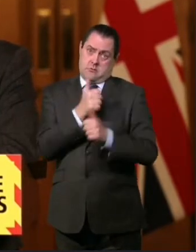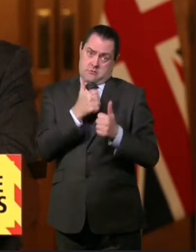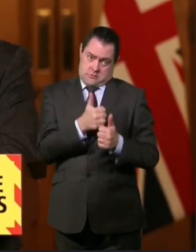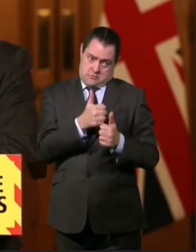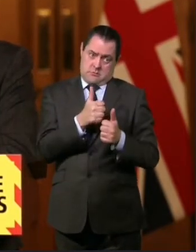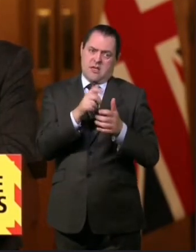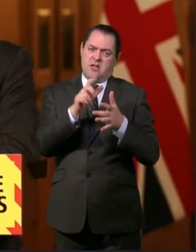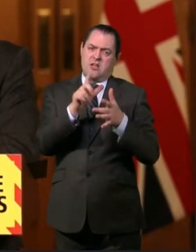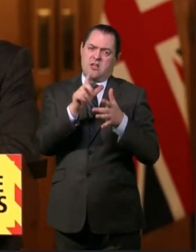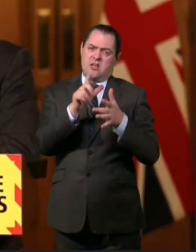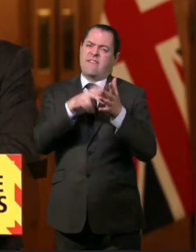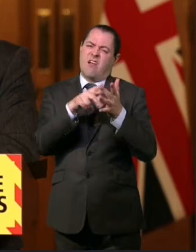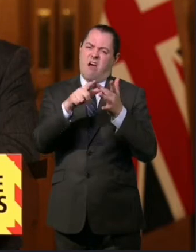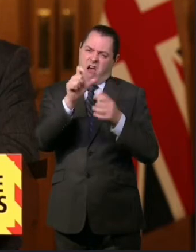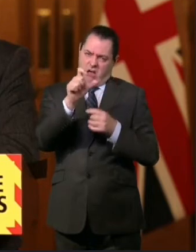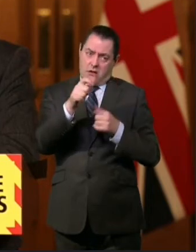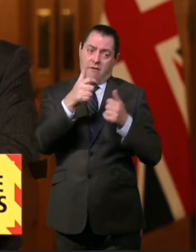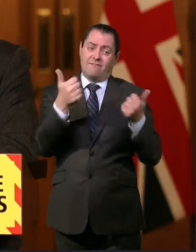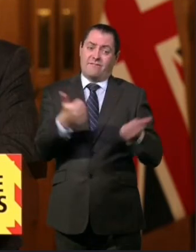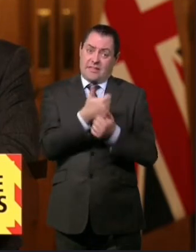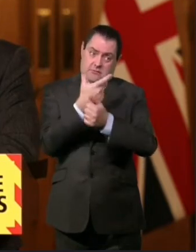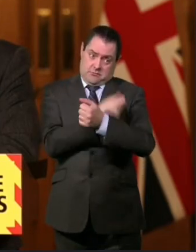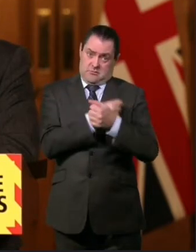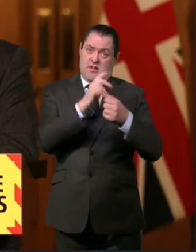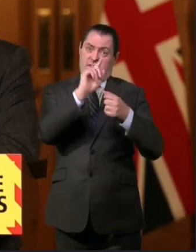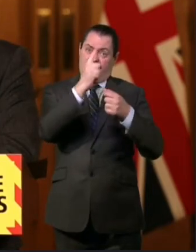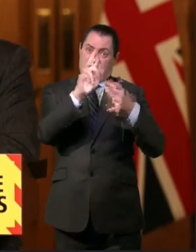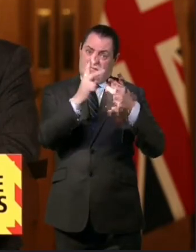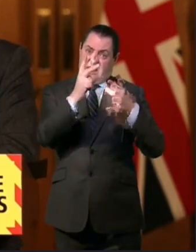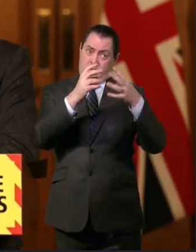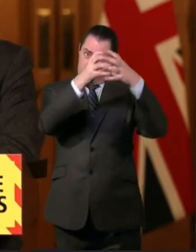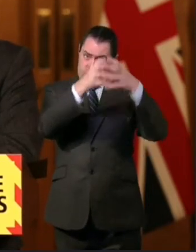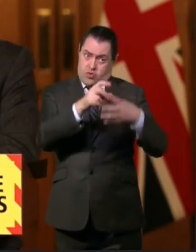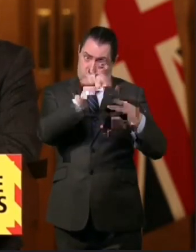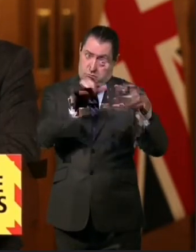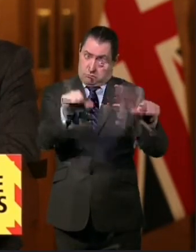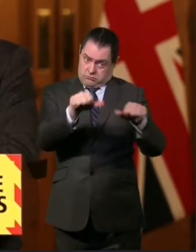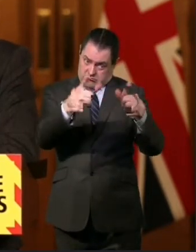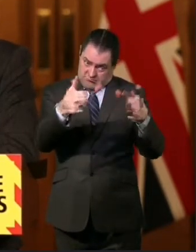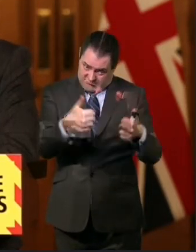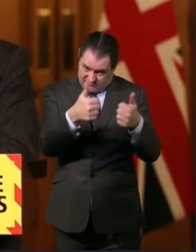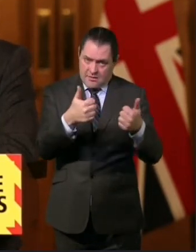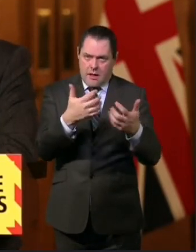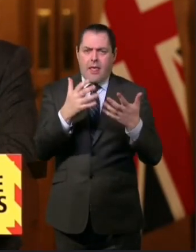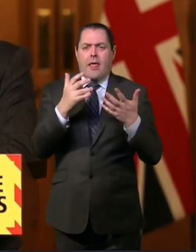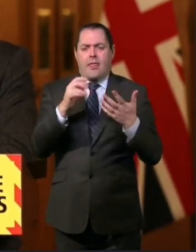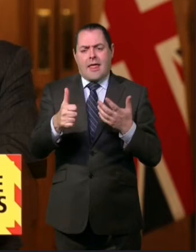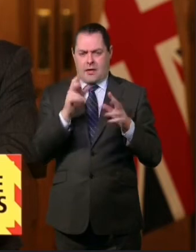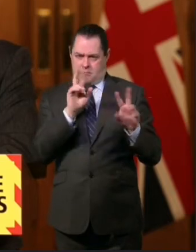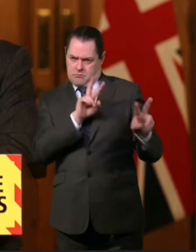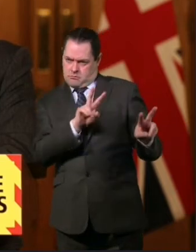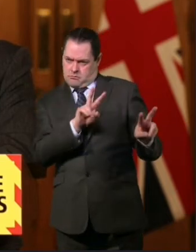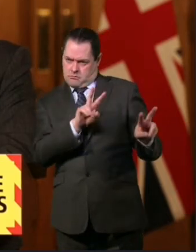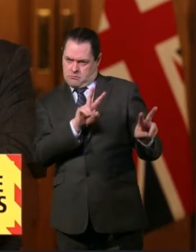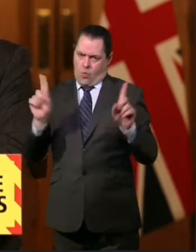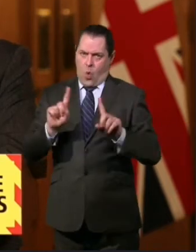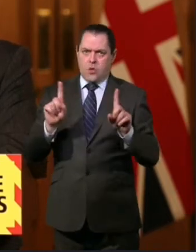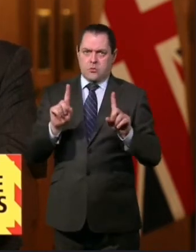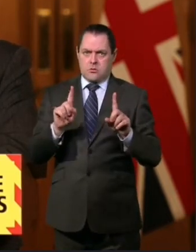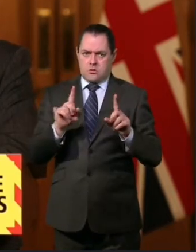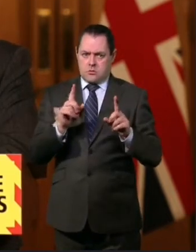state of the pandemic, look at what is happening, and make an assessment. And obviously, we're making assessments every day on where we are, but currently